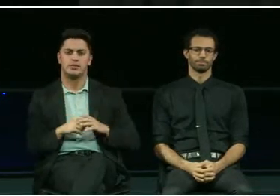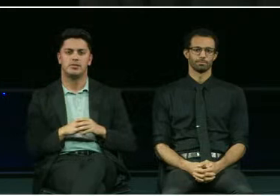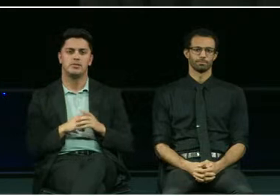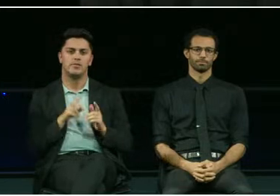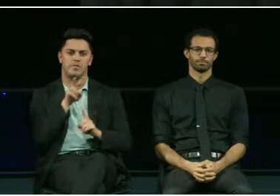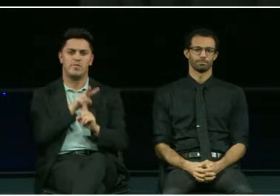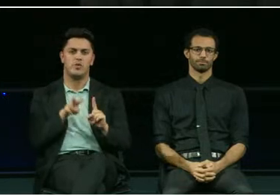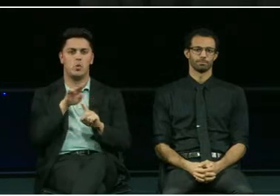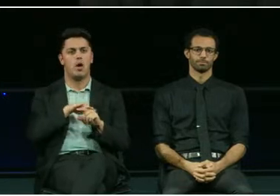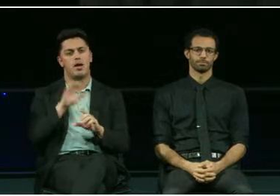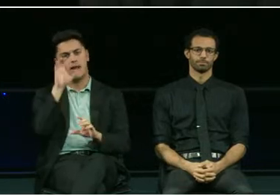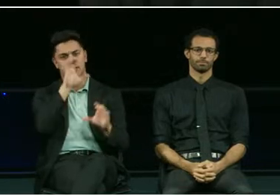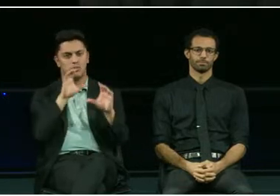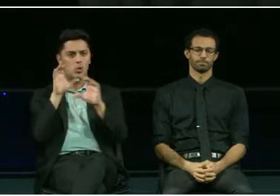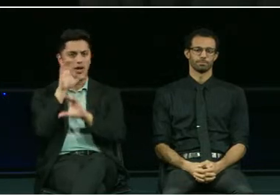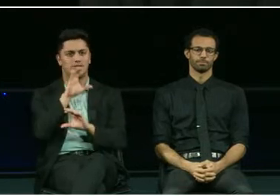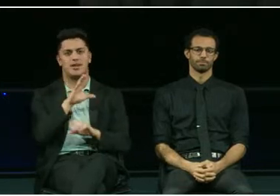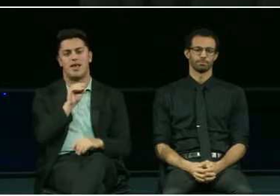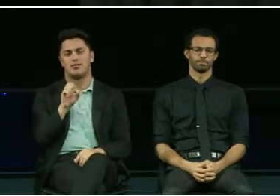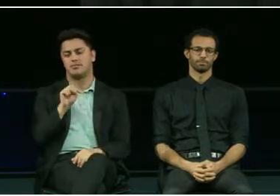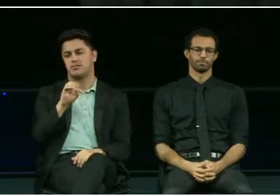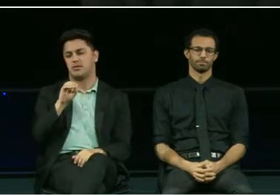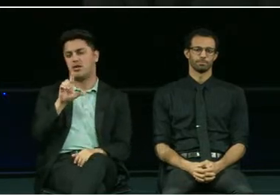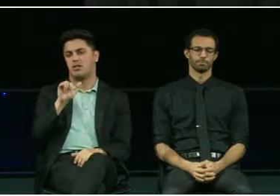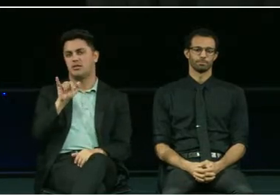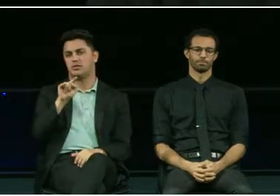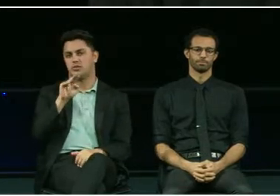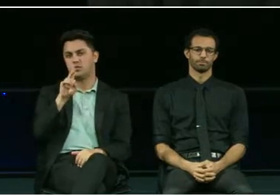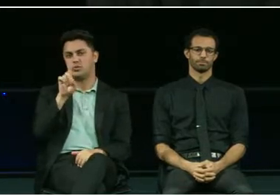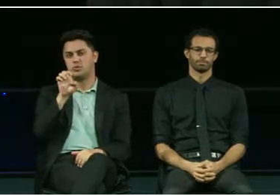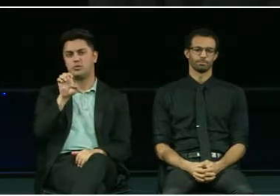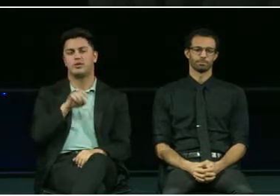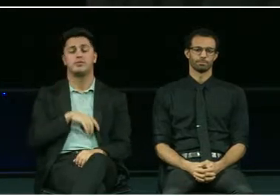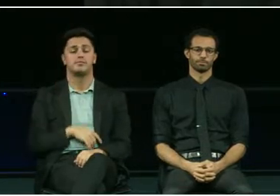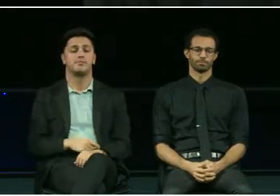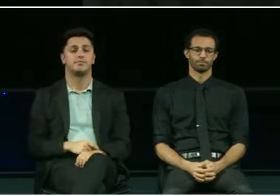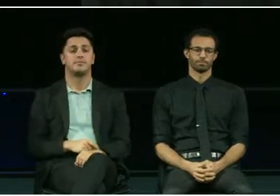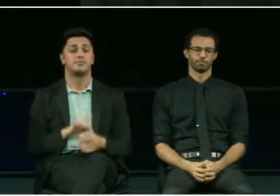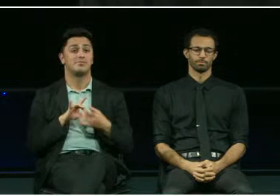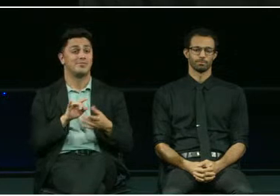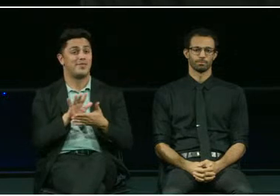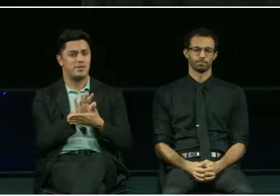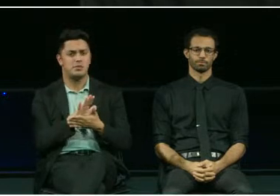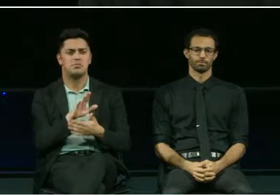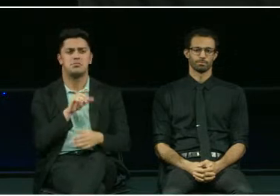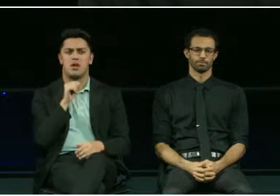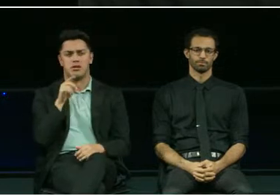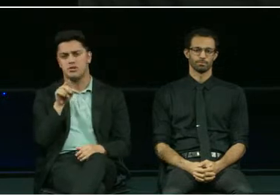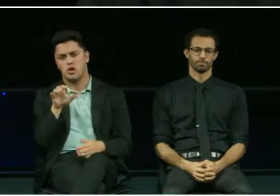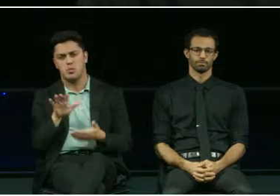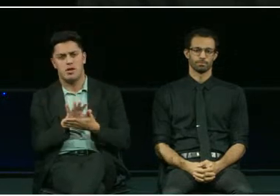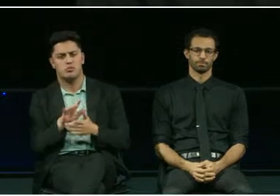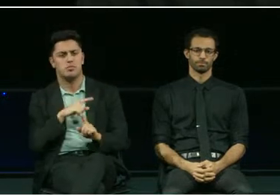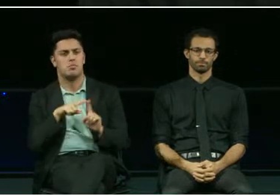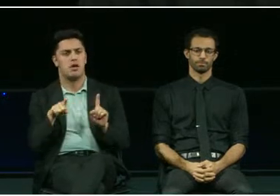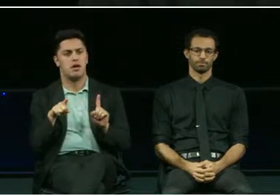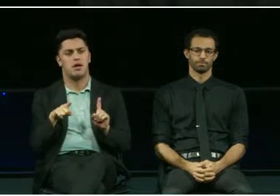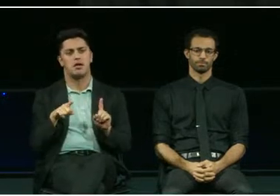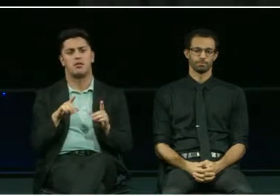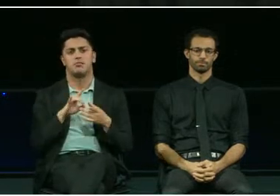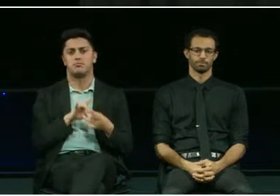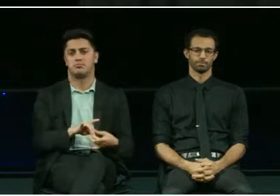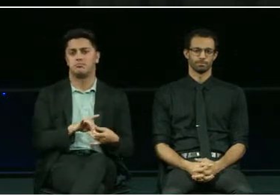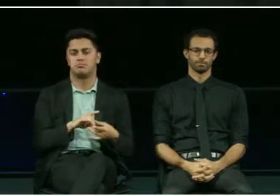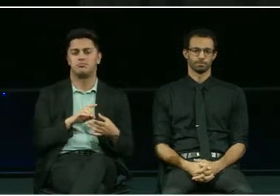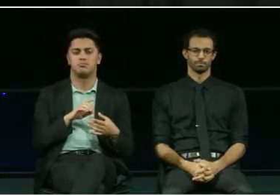on exploration and solitude. And in terms of films, and not documentary, but in terms